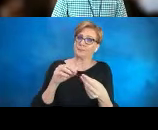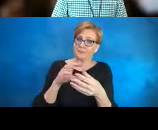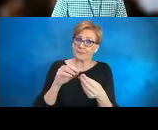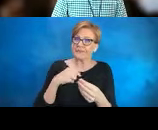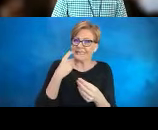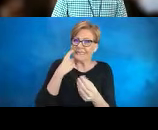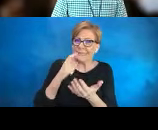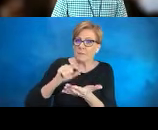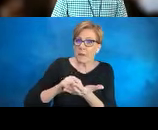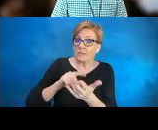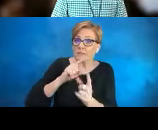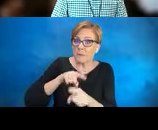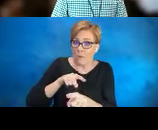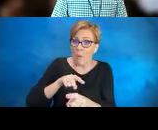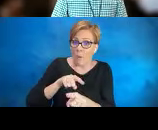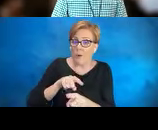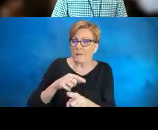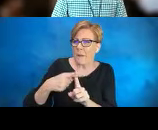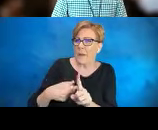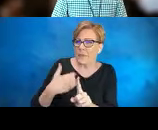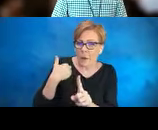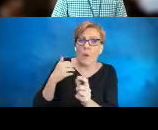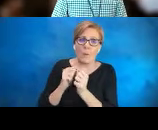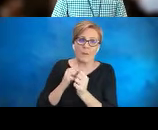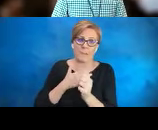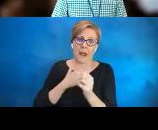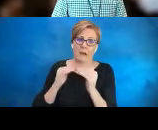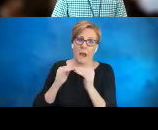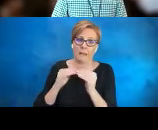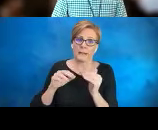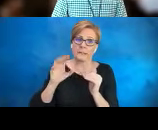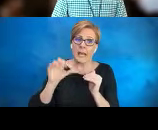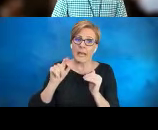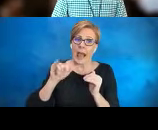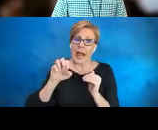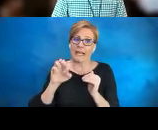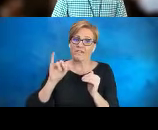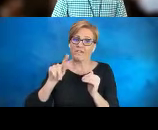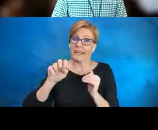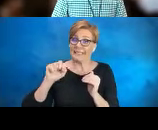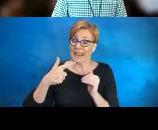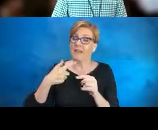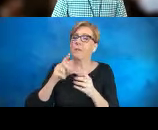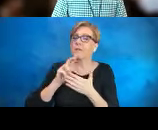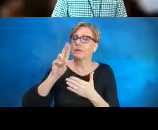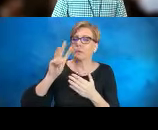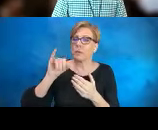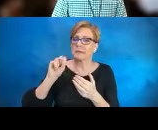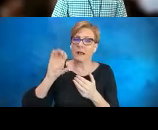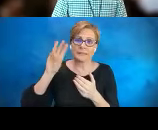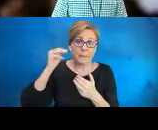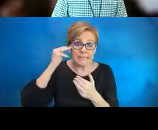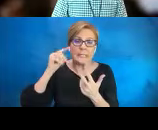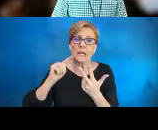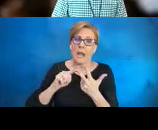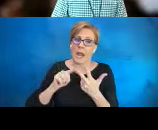about a month ago with my colleagues, Kelly Freitag from University of Wisconsin-Madison and Matthew Boris from University of Binghamton